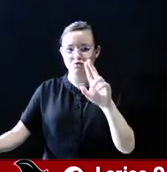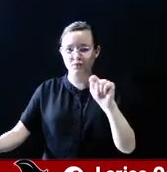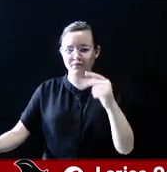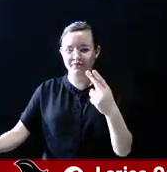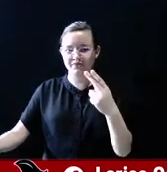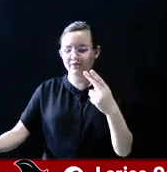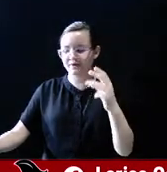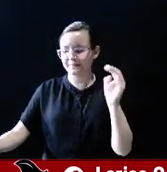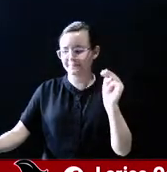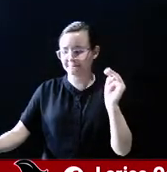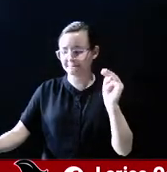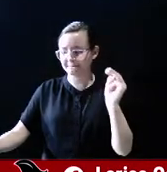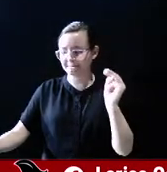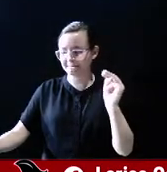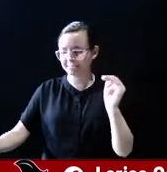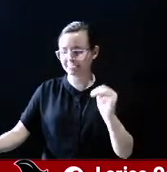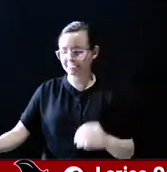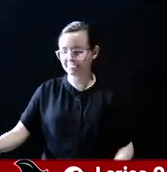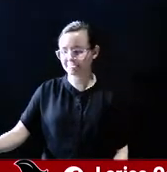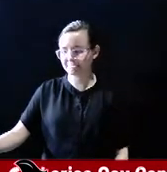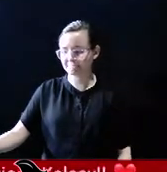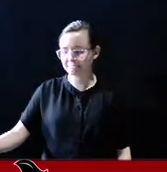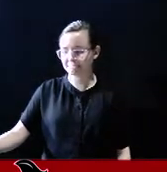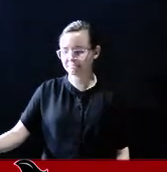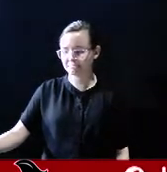Ruth Noemi Martinez.